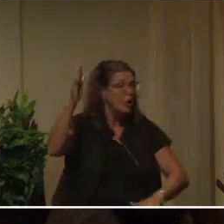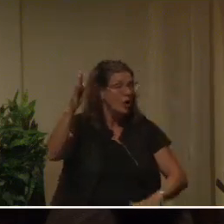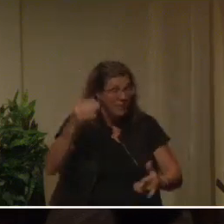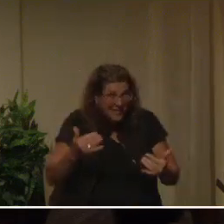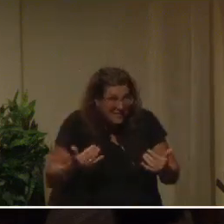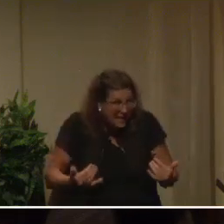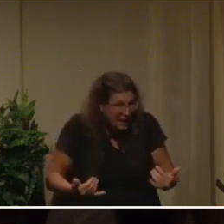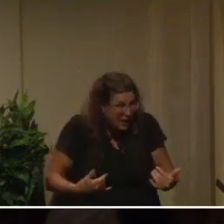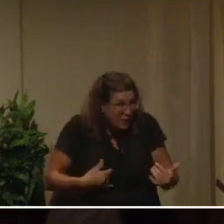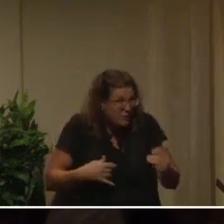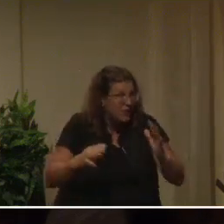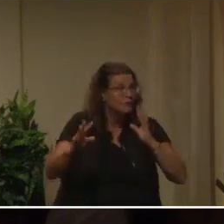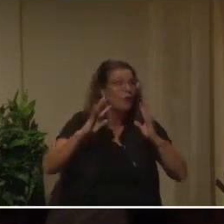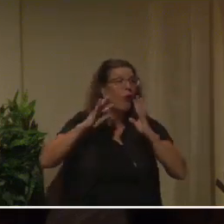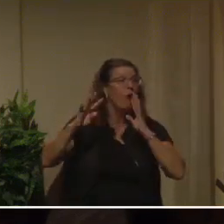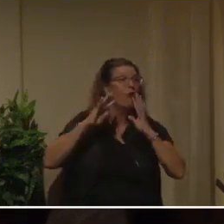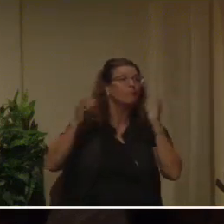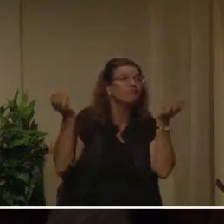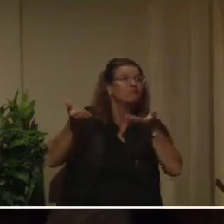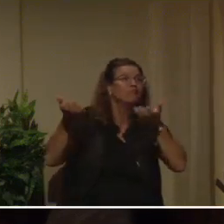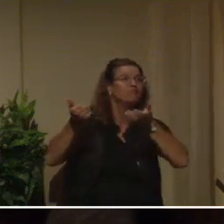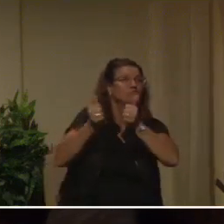just